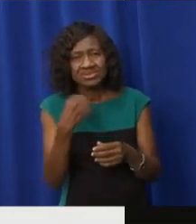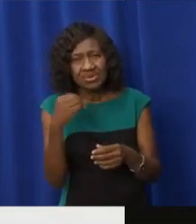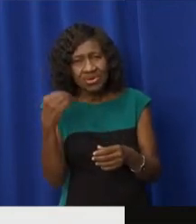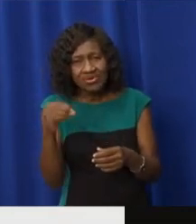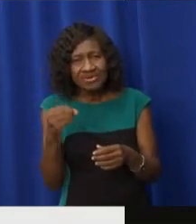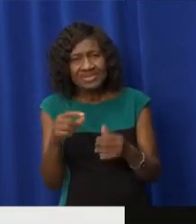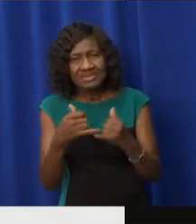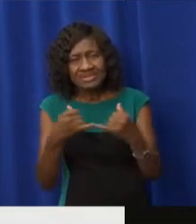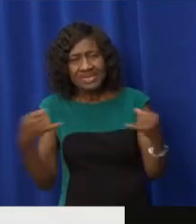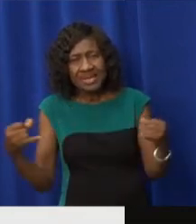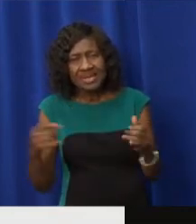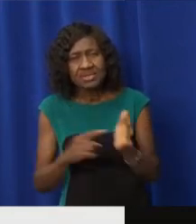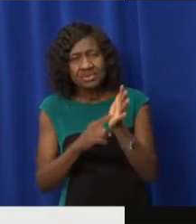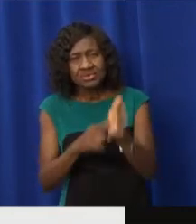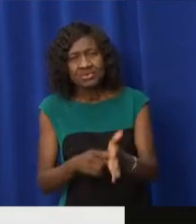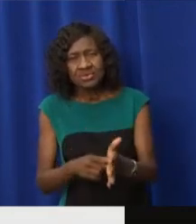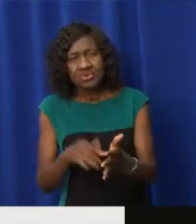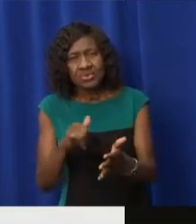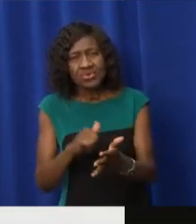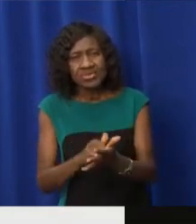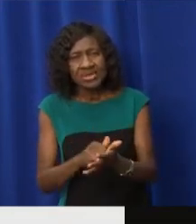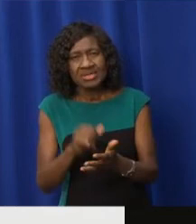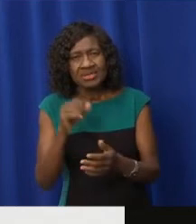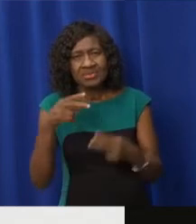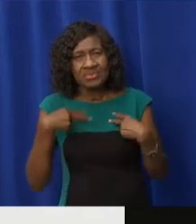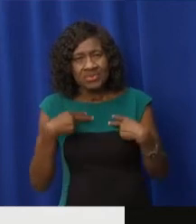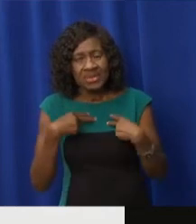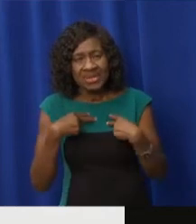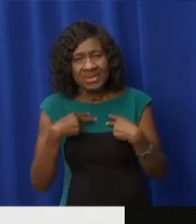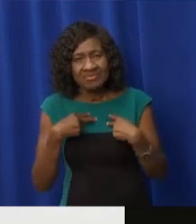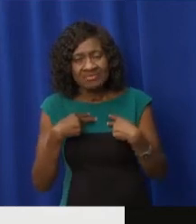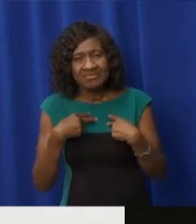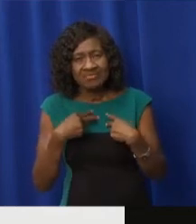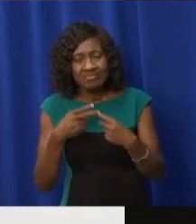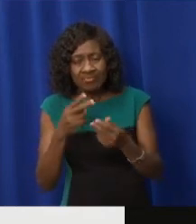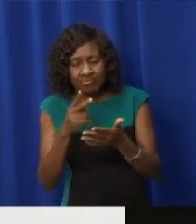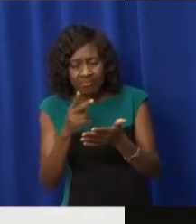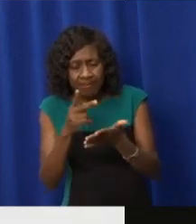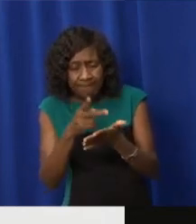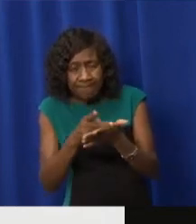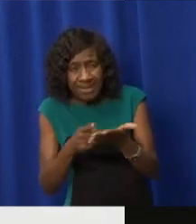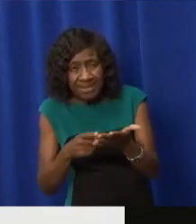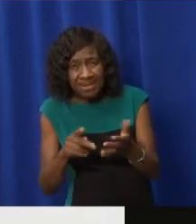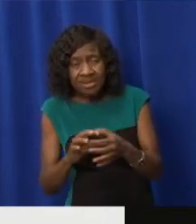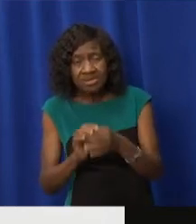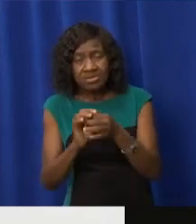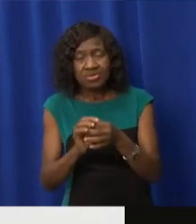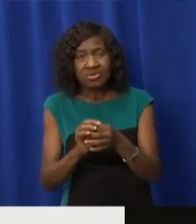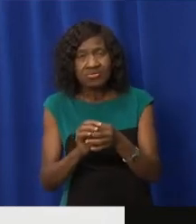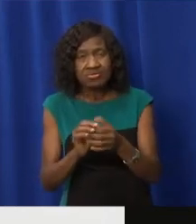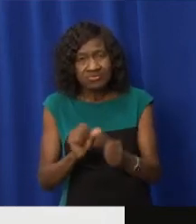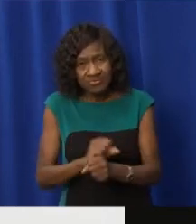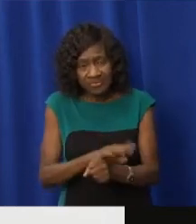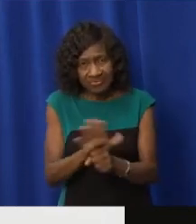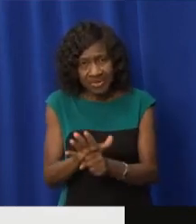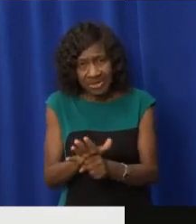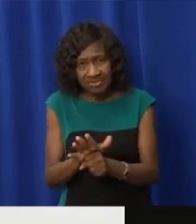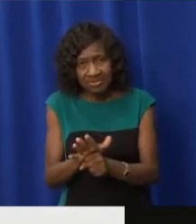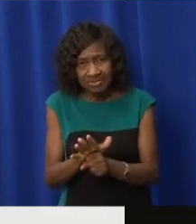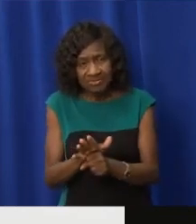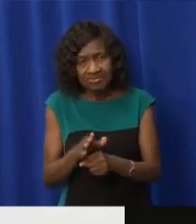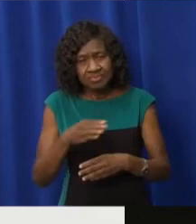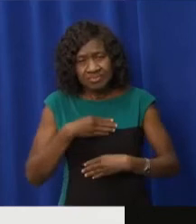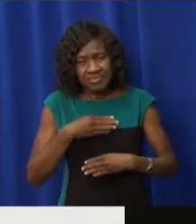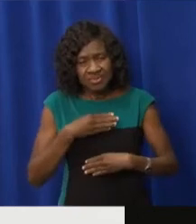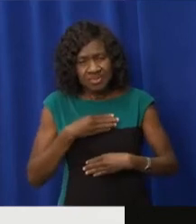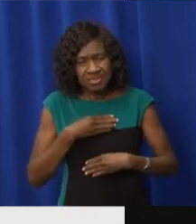is showing that there are virus particles in the blood. And when there are virus particles in the blood that the body recognizes as being foreign, the body